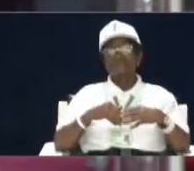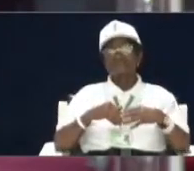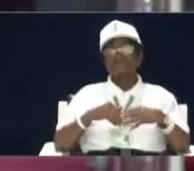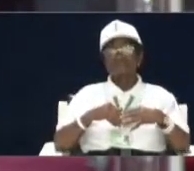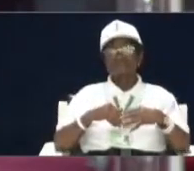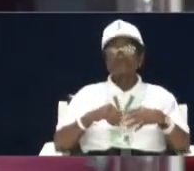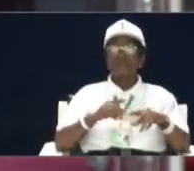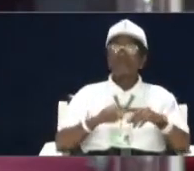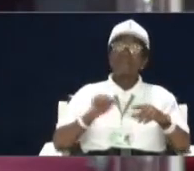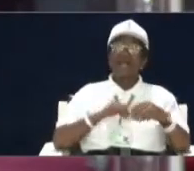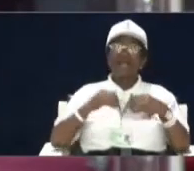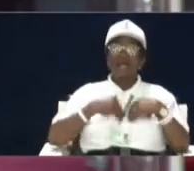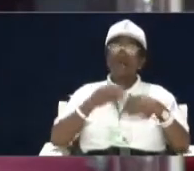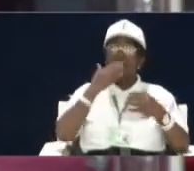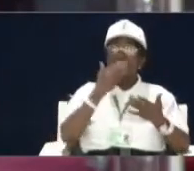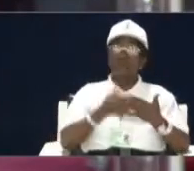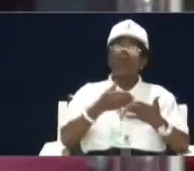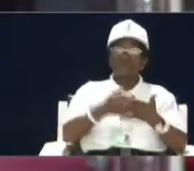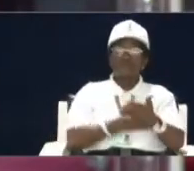But I have good news for somebody.